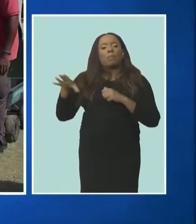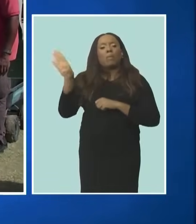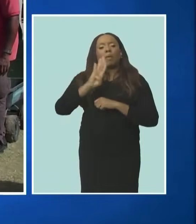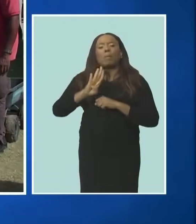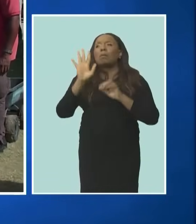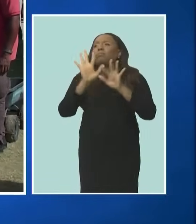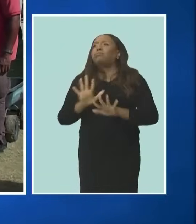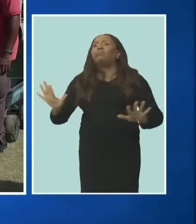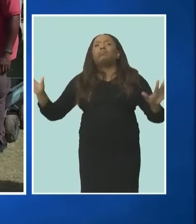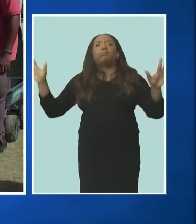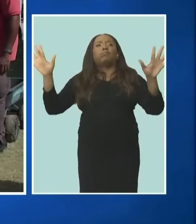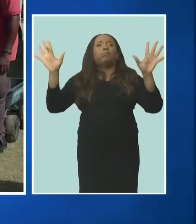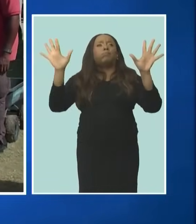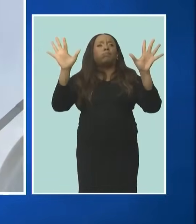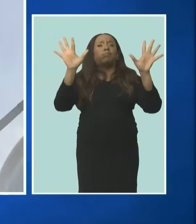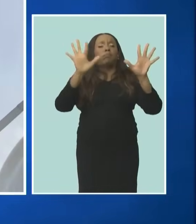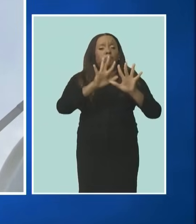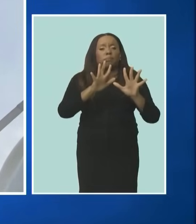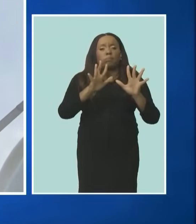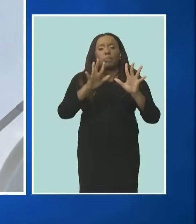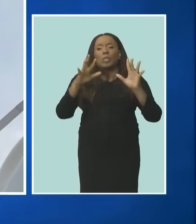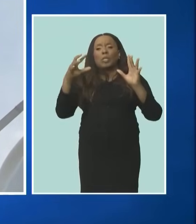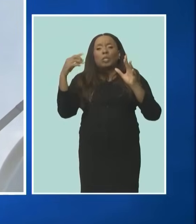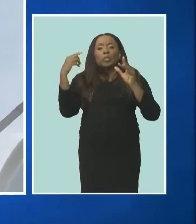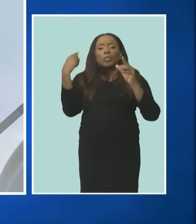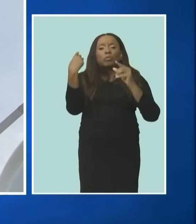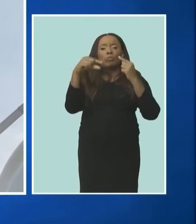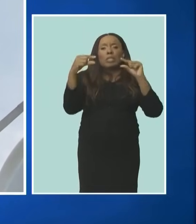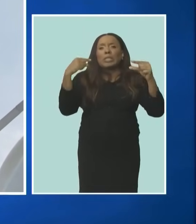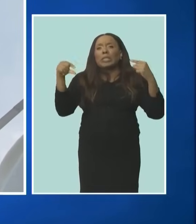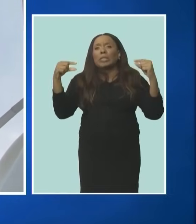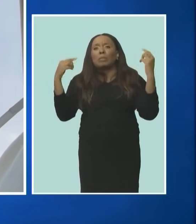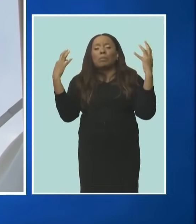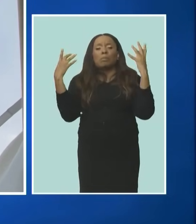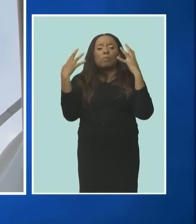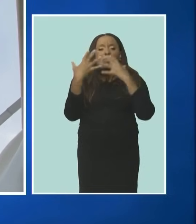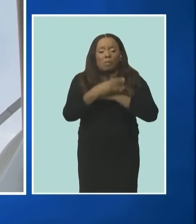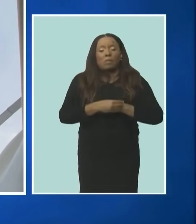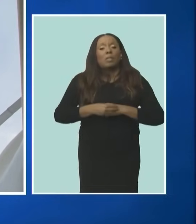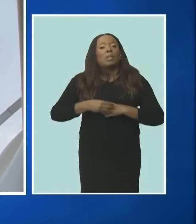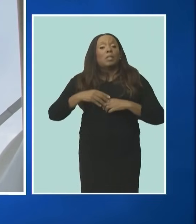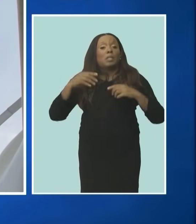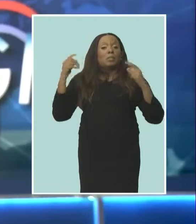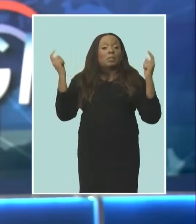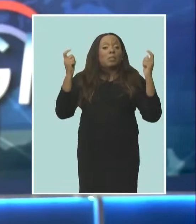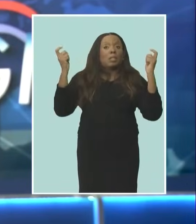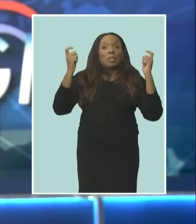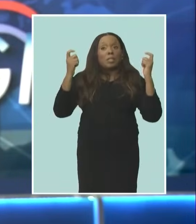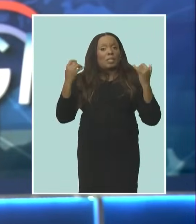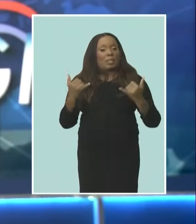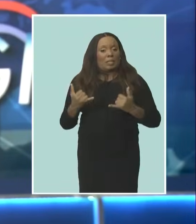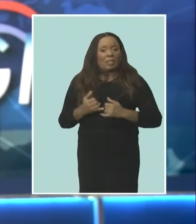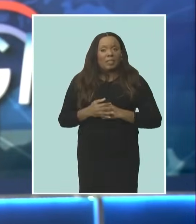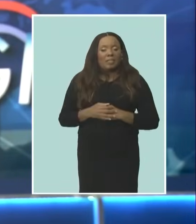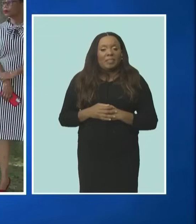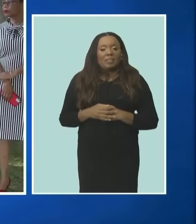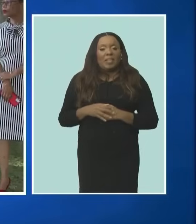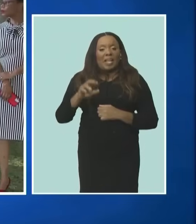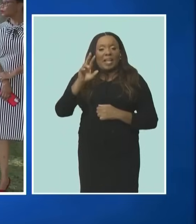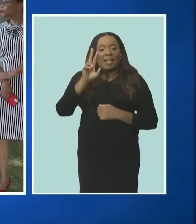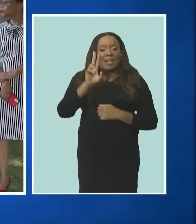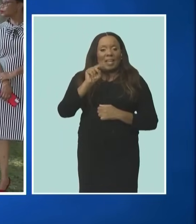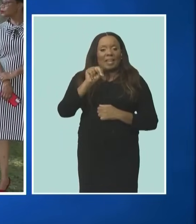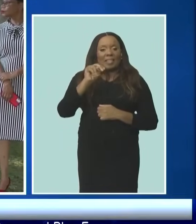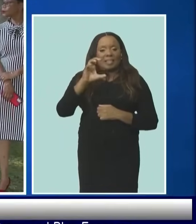clean and green. He was speaking during this year's annual Arbor Day celebrations at the National Conservation Commission. Come on